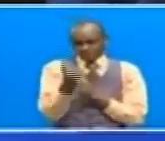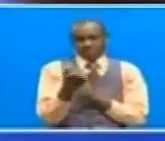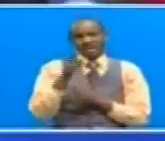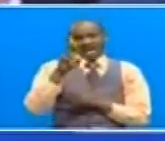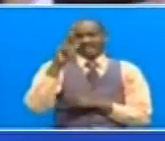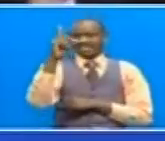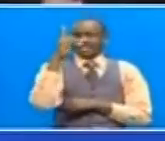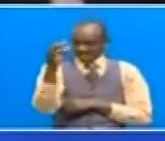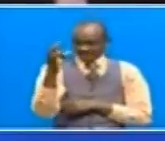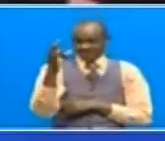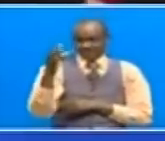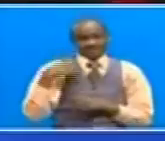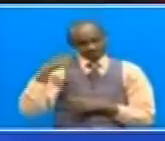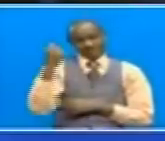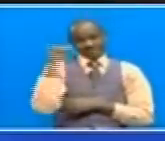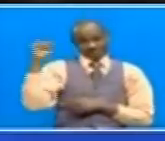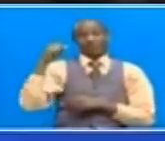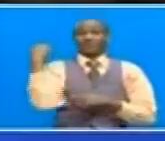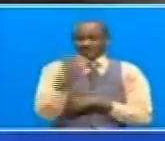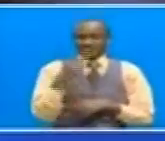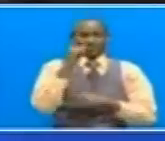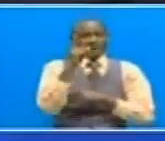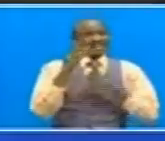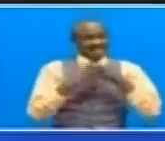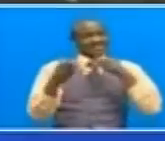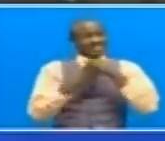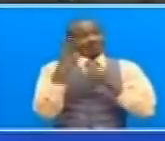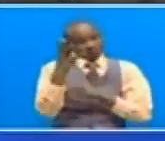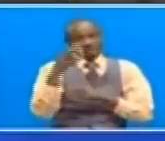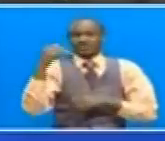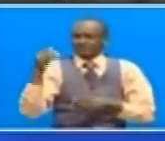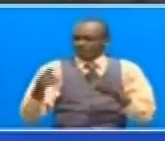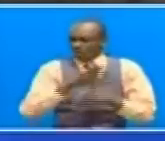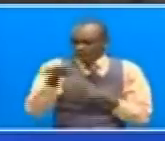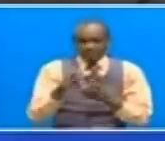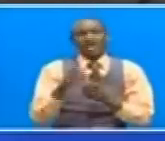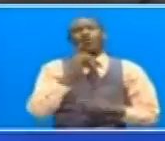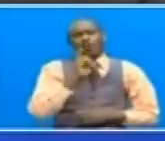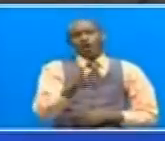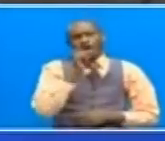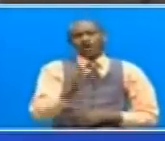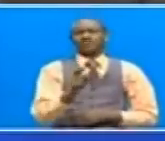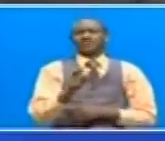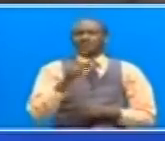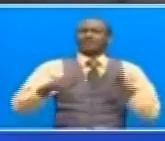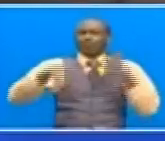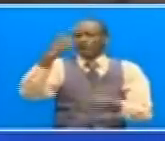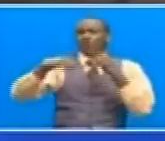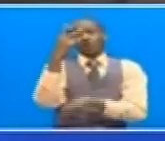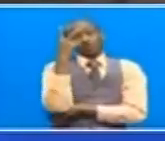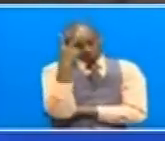RPF rebels who ended the genocide in 1994, has resoundedly won the past two elections,